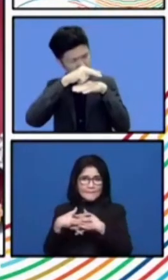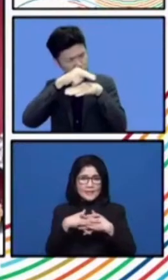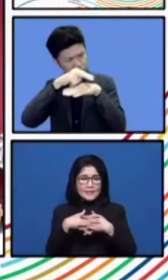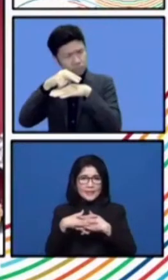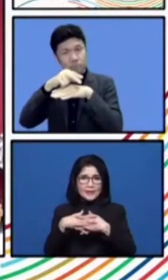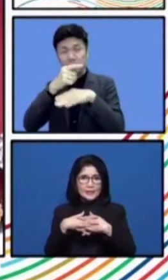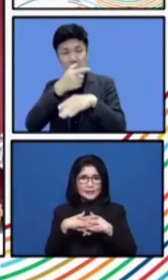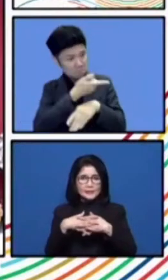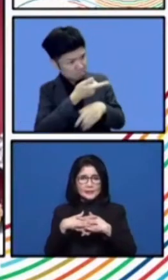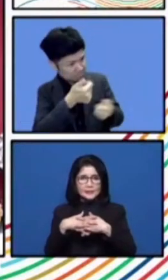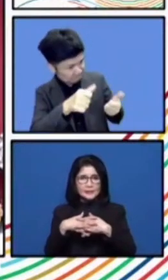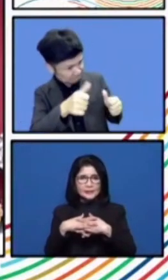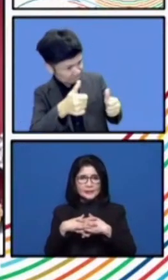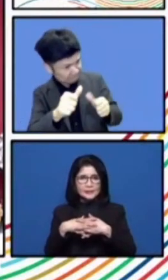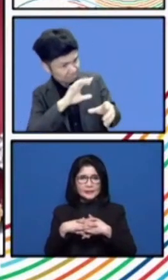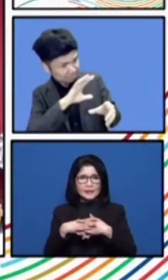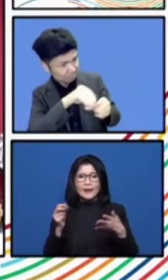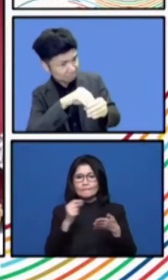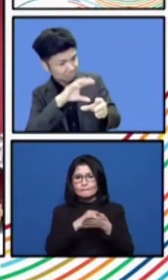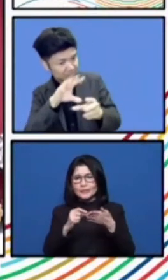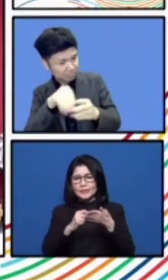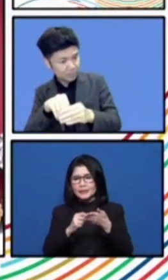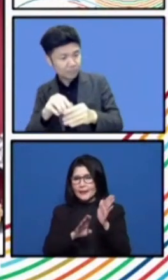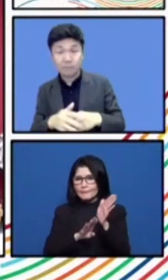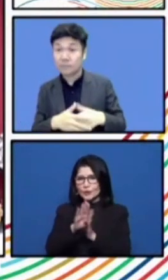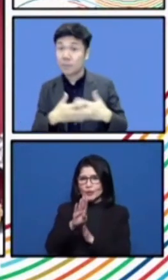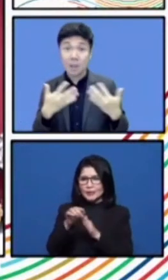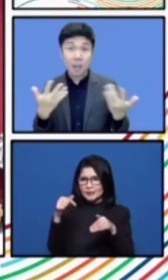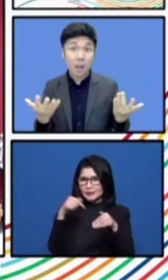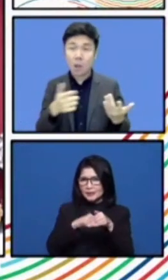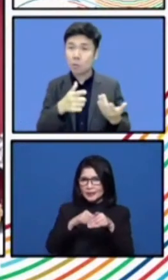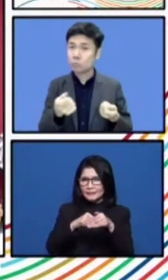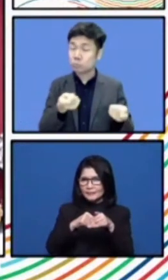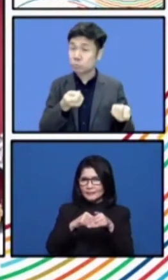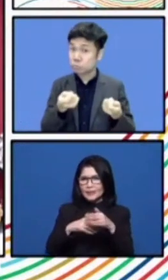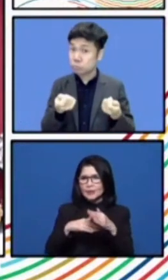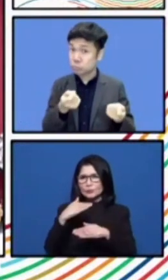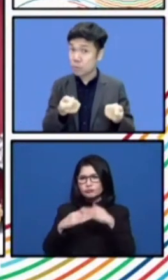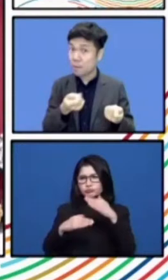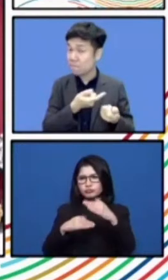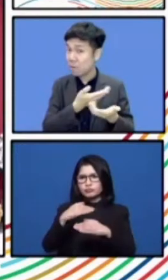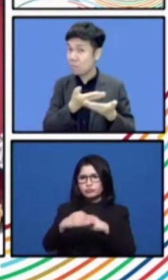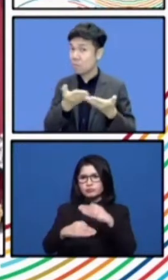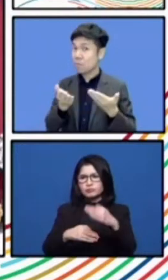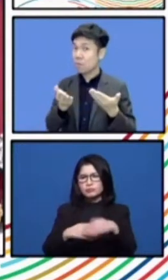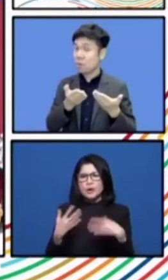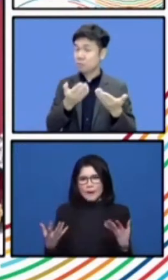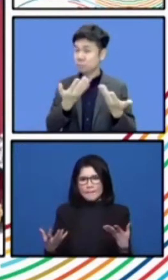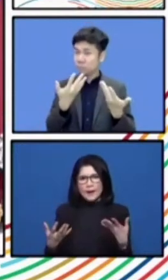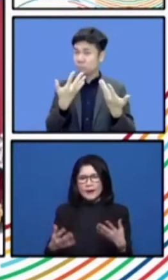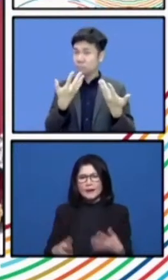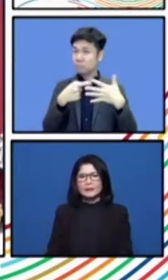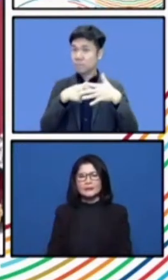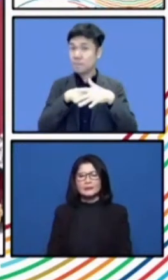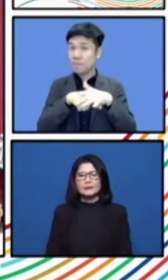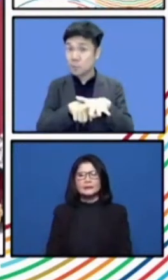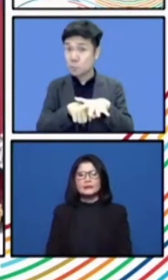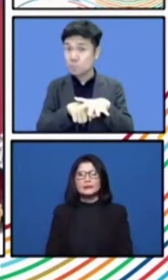and what are some of the actions the resident coordinator's office has taken towards mainstreaming disability inclusion